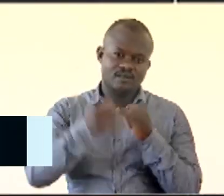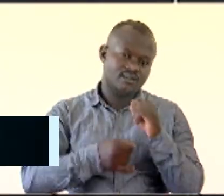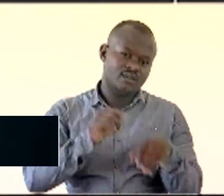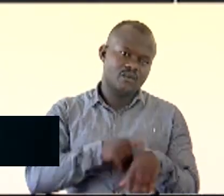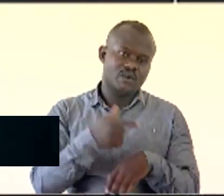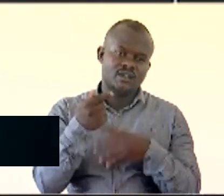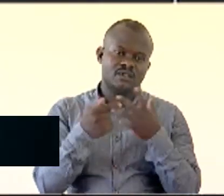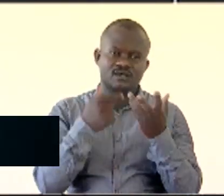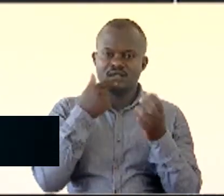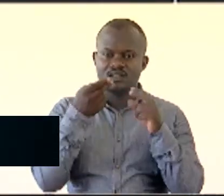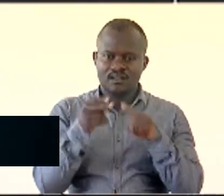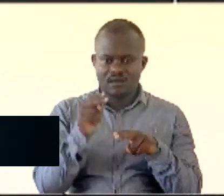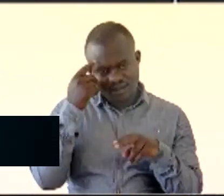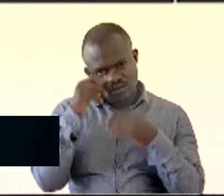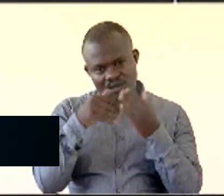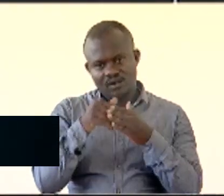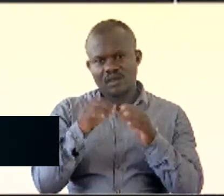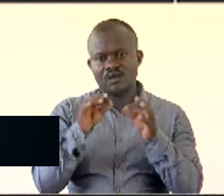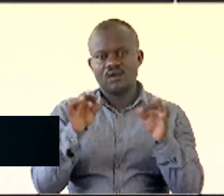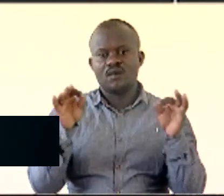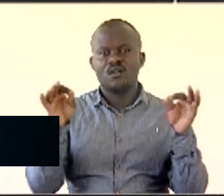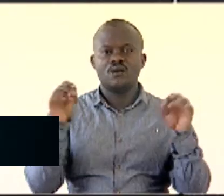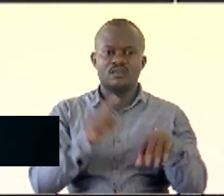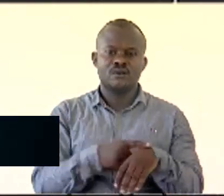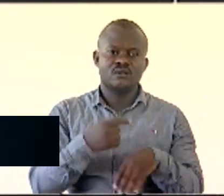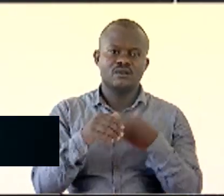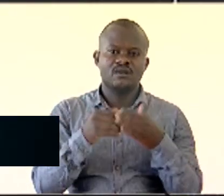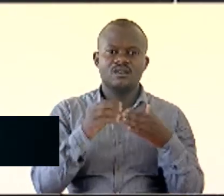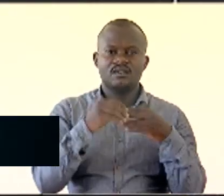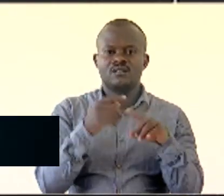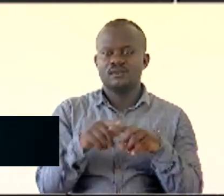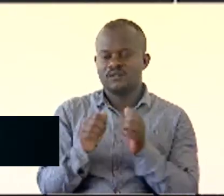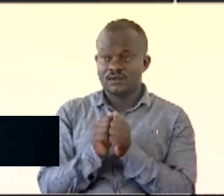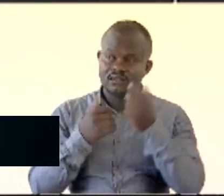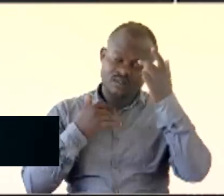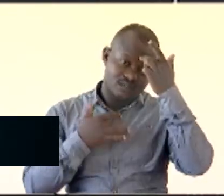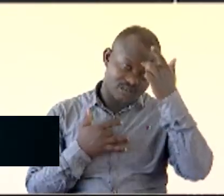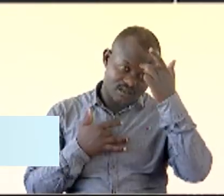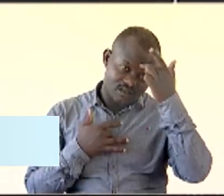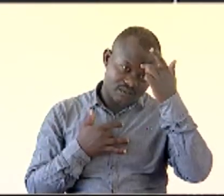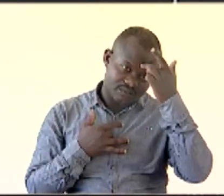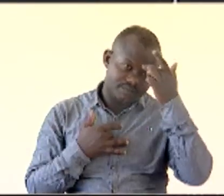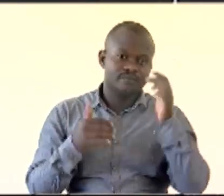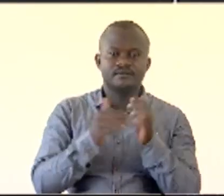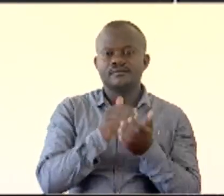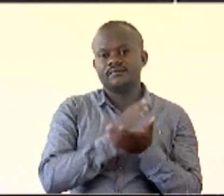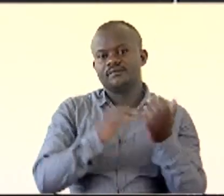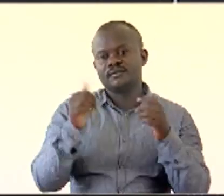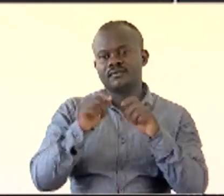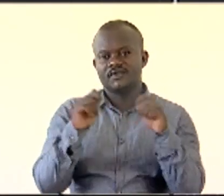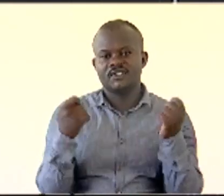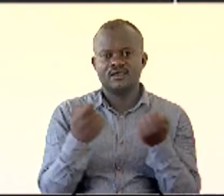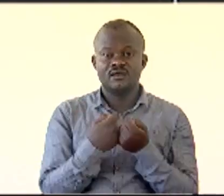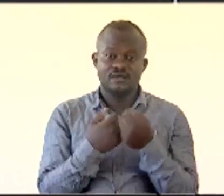this happens for a long time, it can lead to different diseases. Another type of pollution we